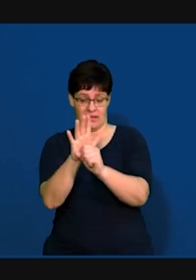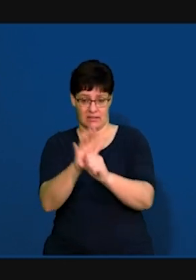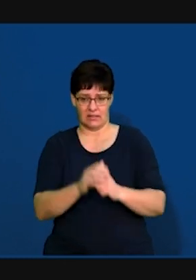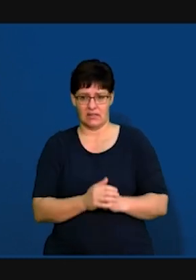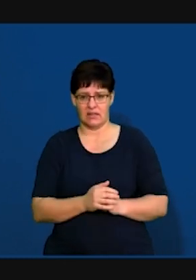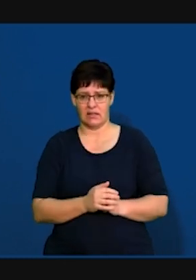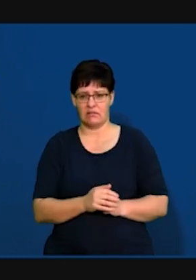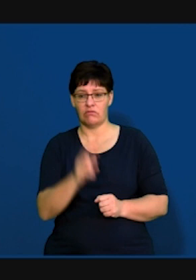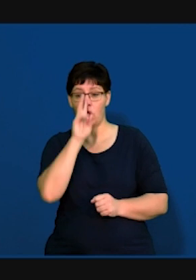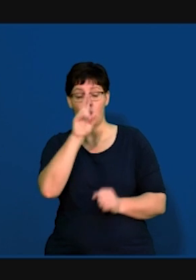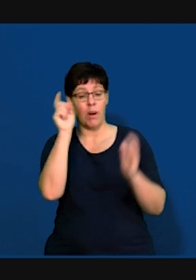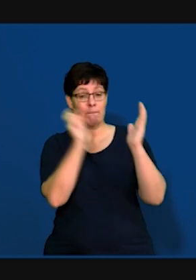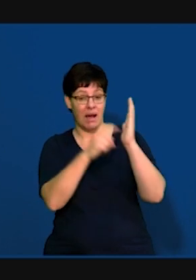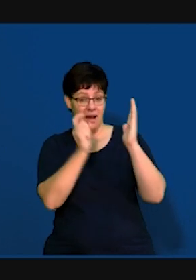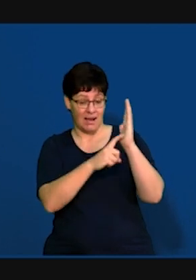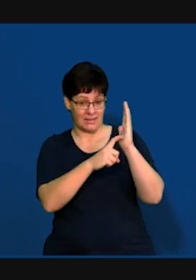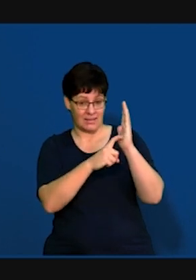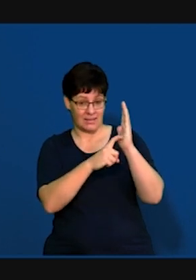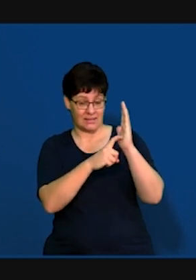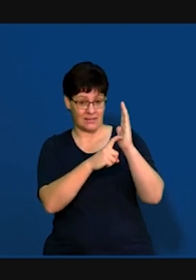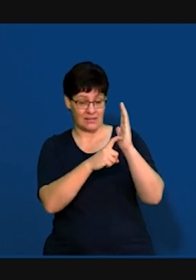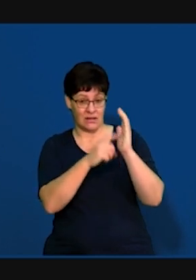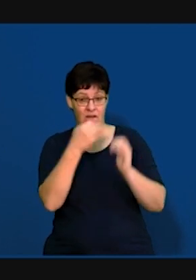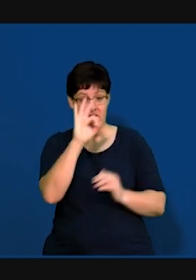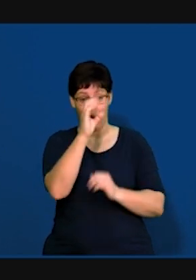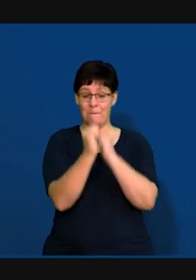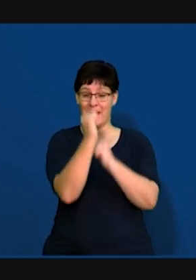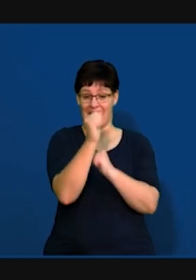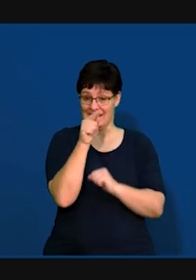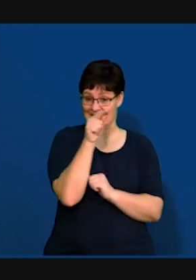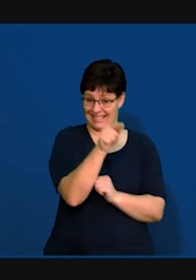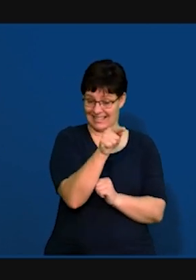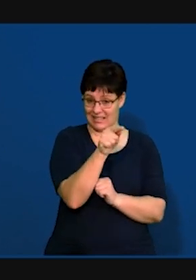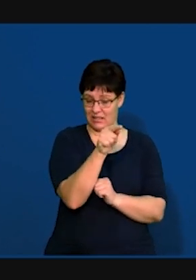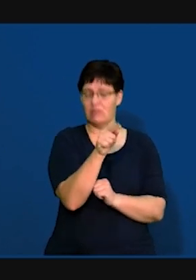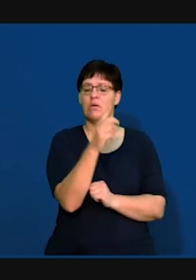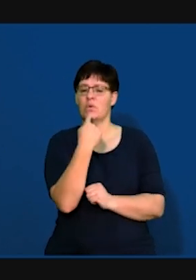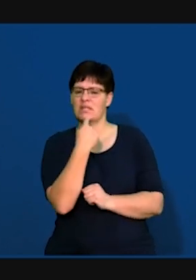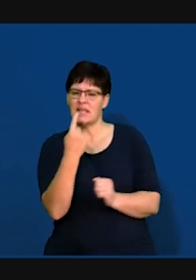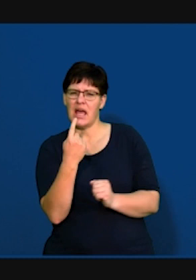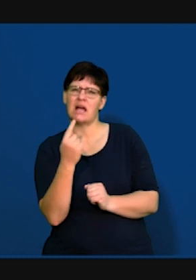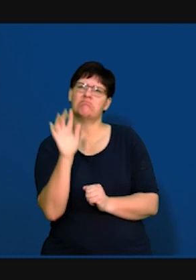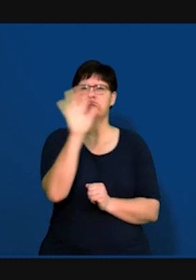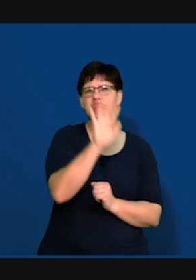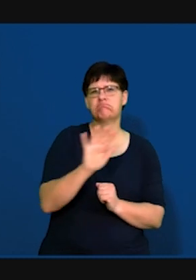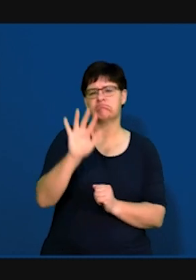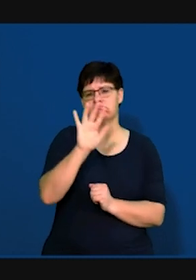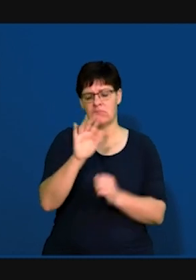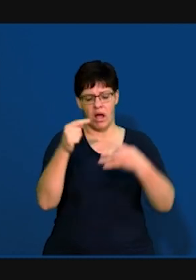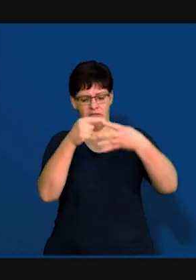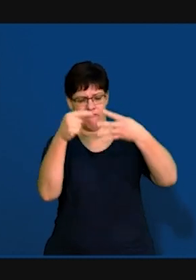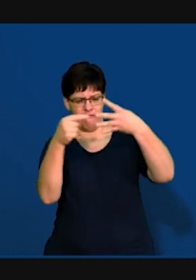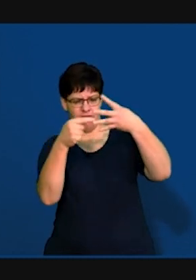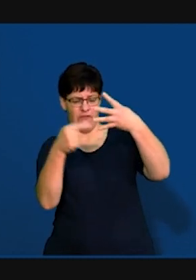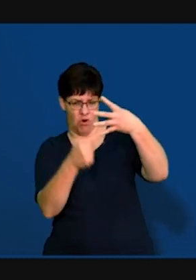look at the mark allocation for the mechanics, we've mentioned about 4 broad categories